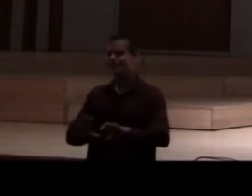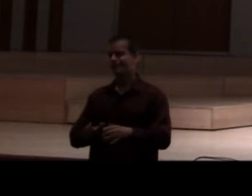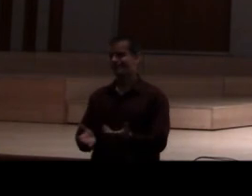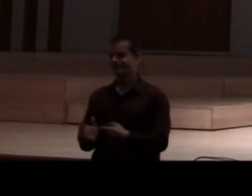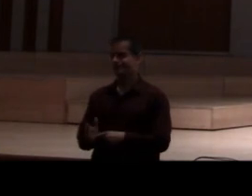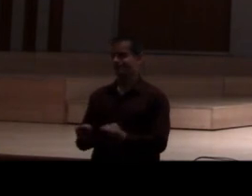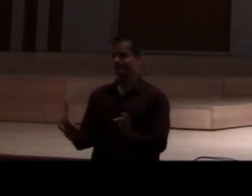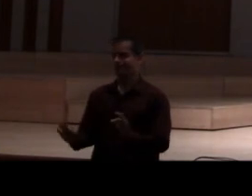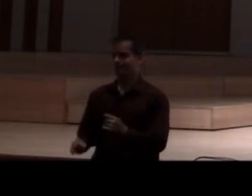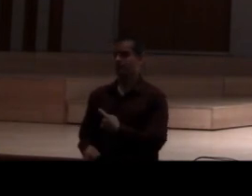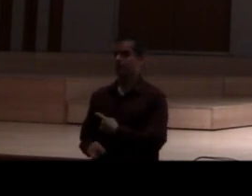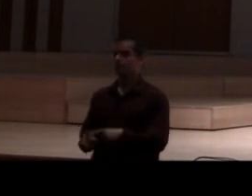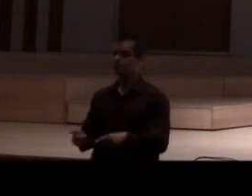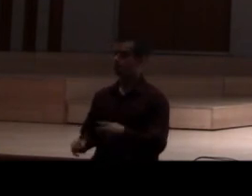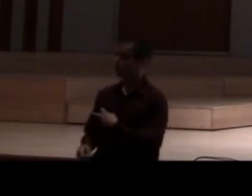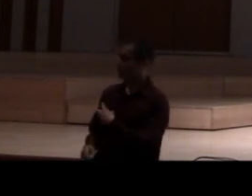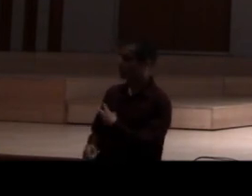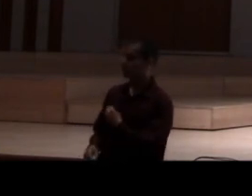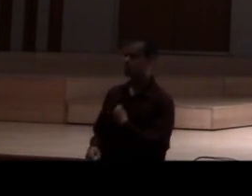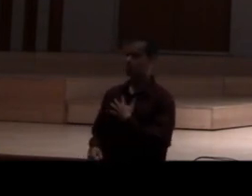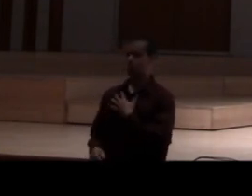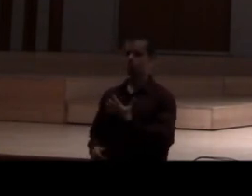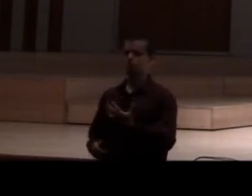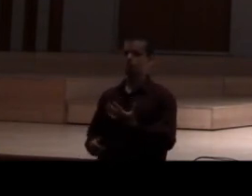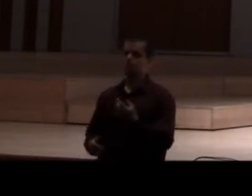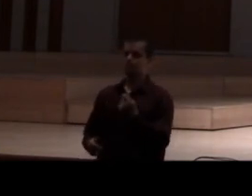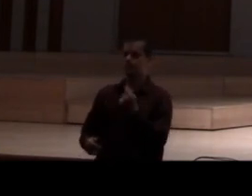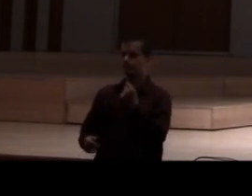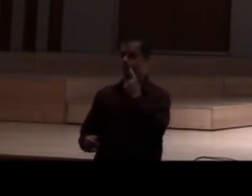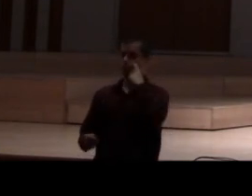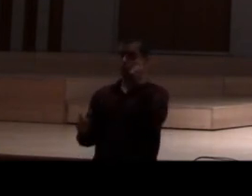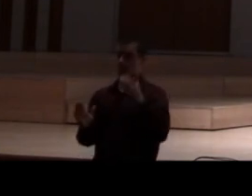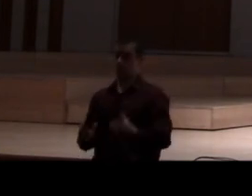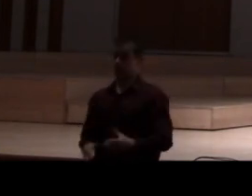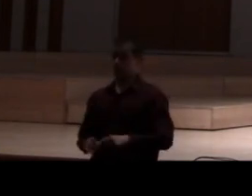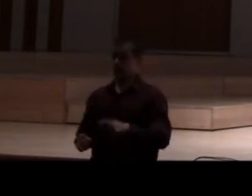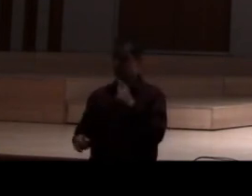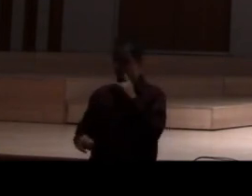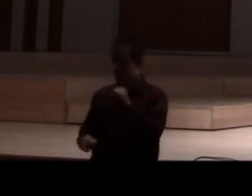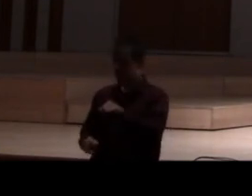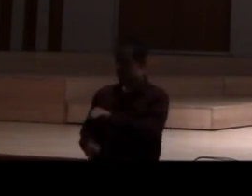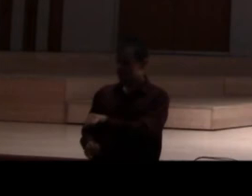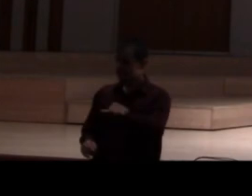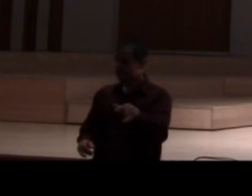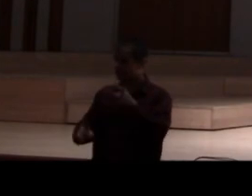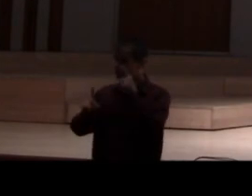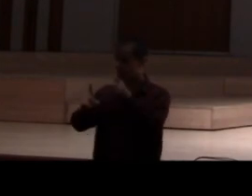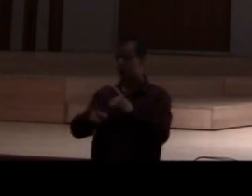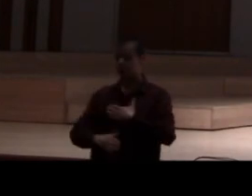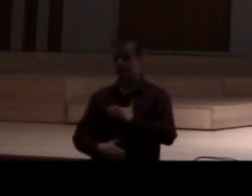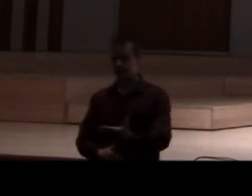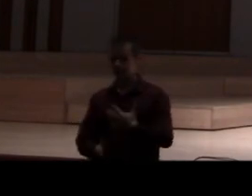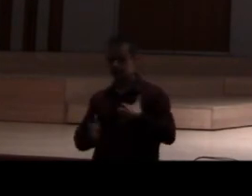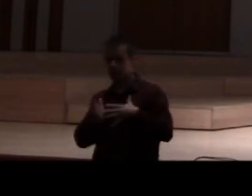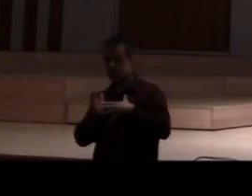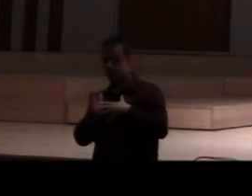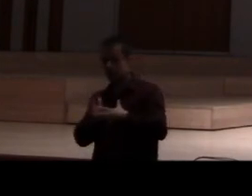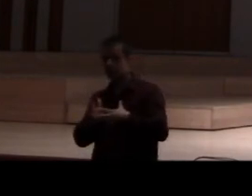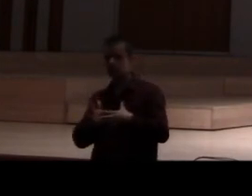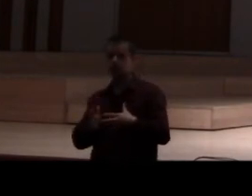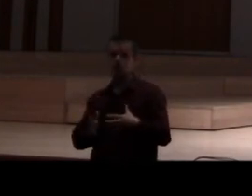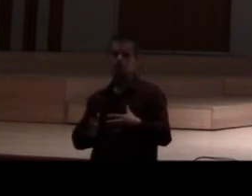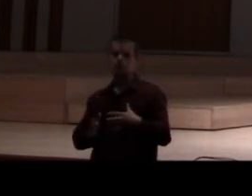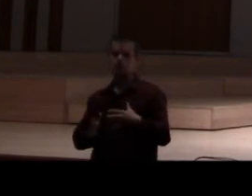anything. But I was very hopeful and maybe a little idealistic, and I thought, yes, it does, similar goals. And admitting a weakness, and a